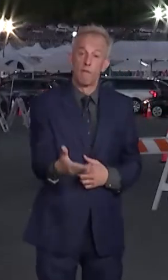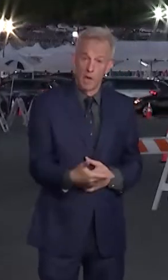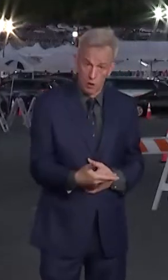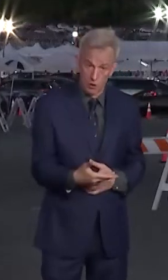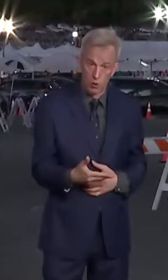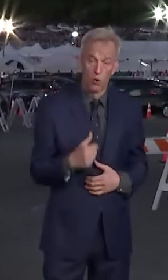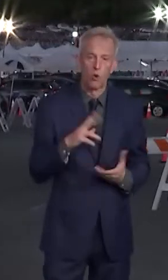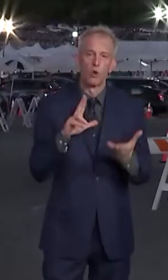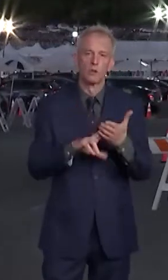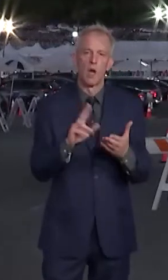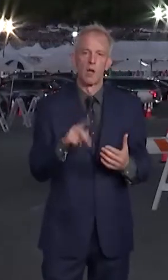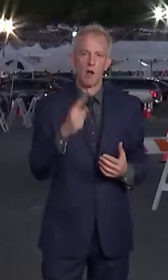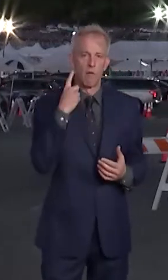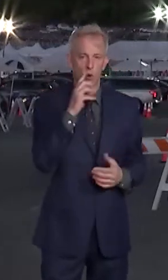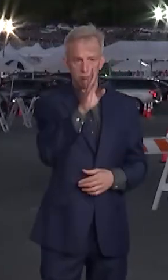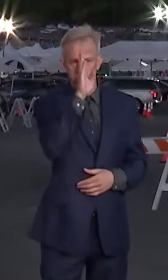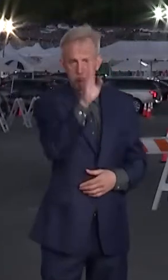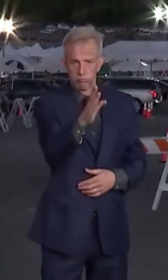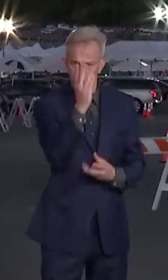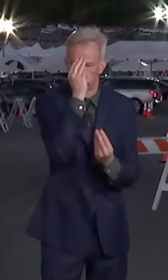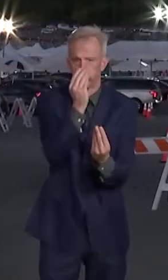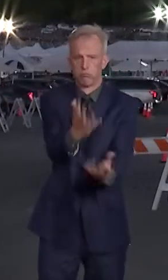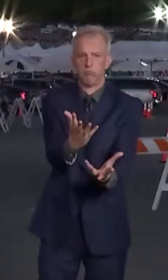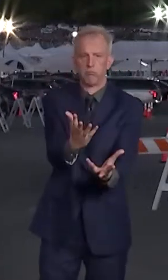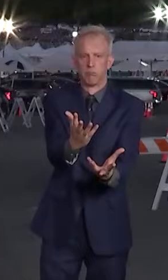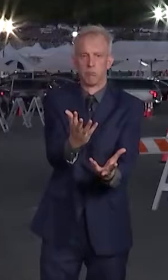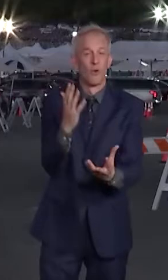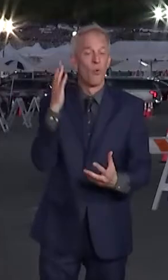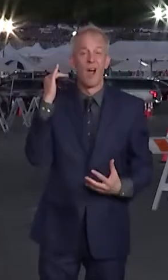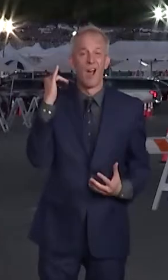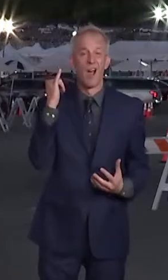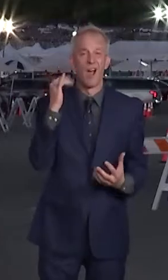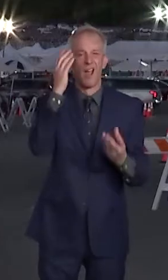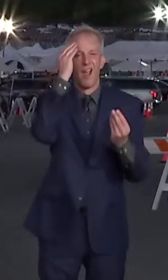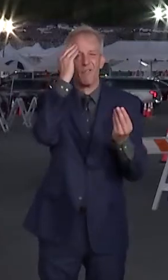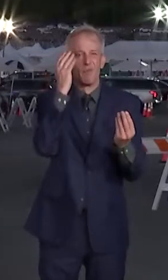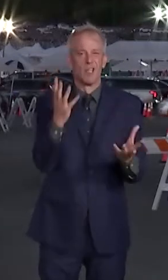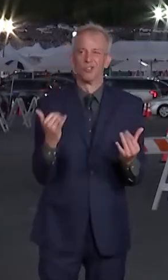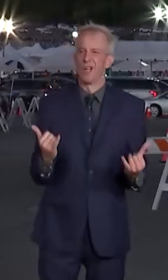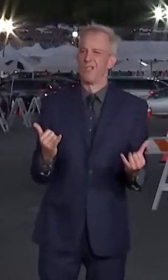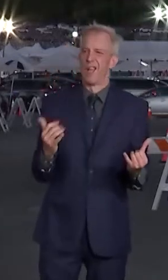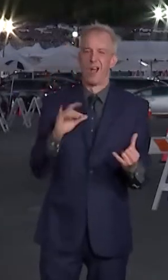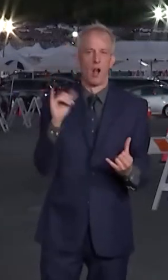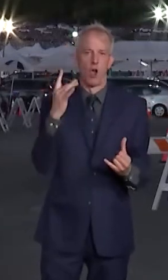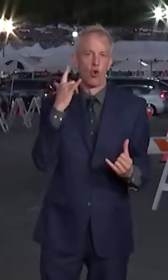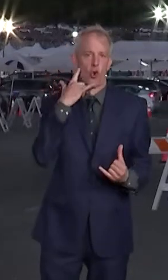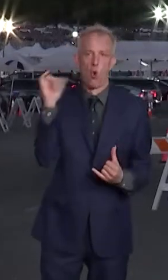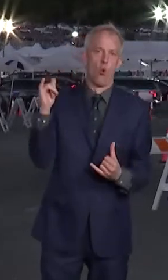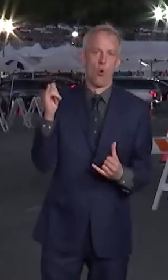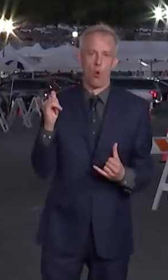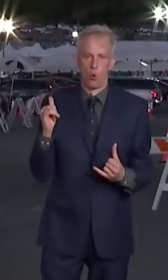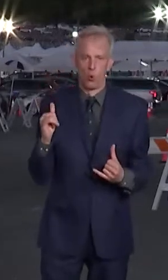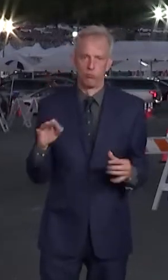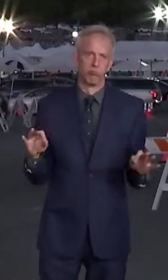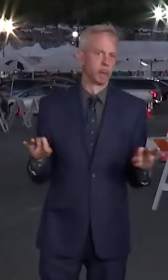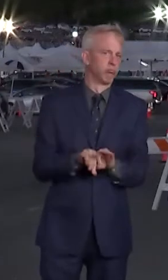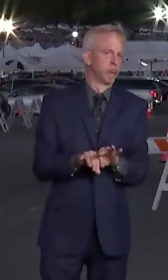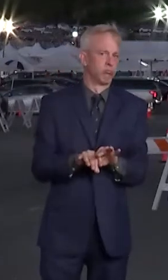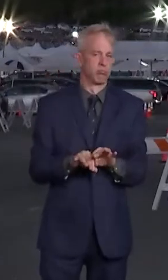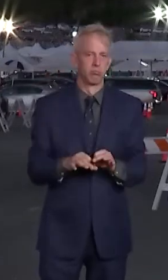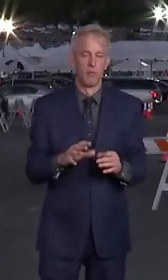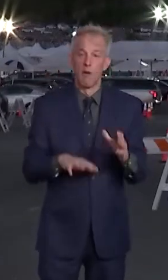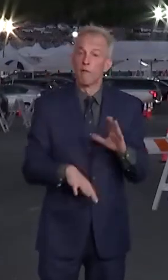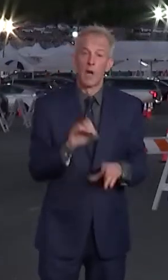direct, regular updates, because I know information is like liquid gold right now. To find out about vaccinations, to